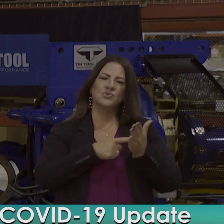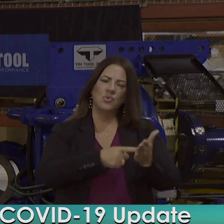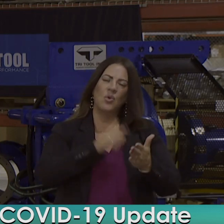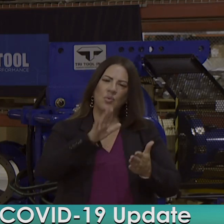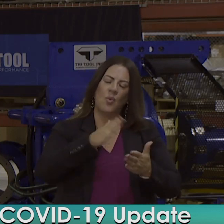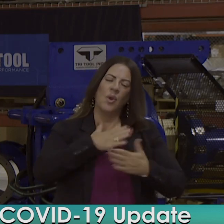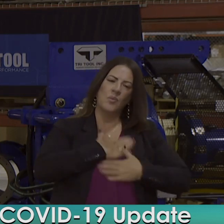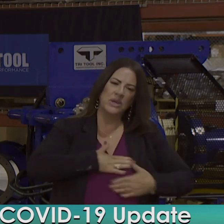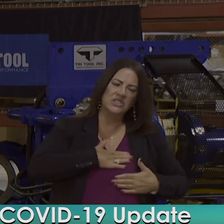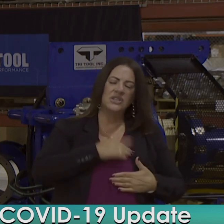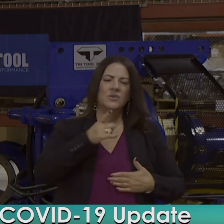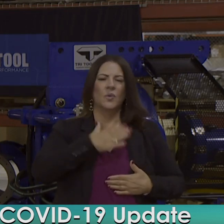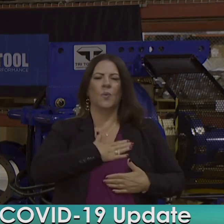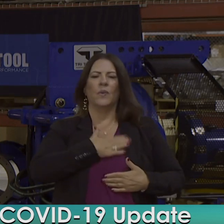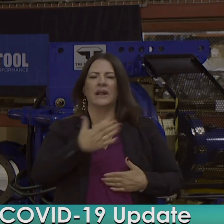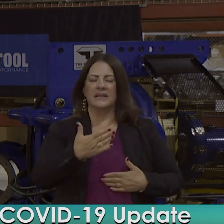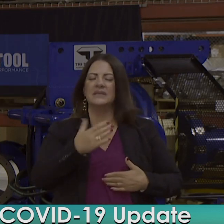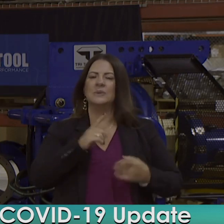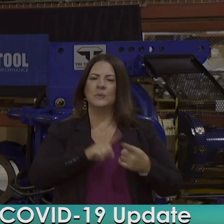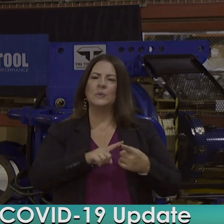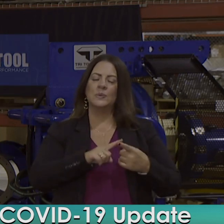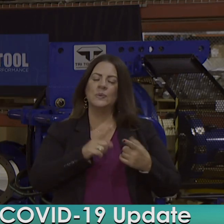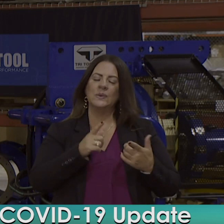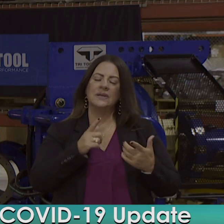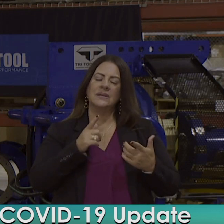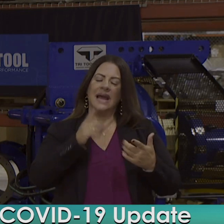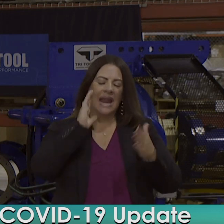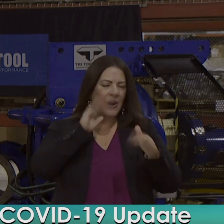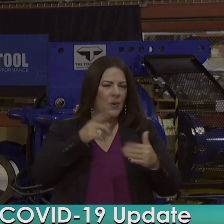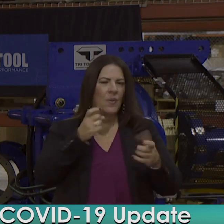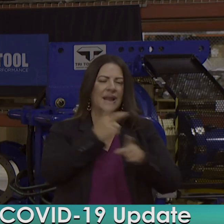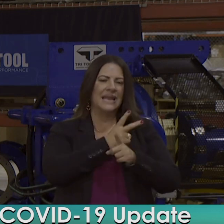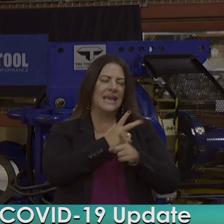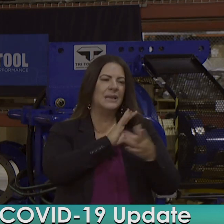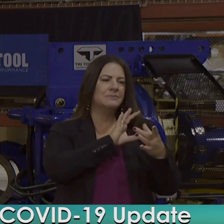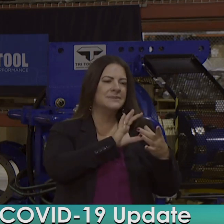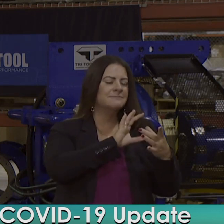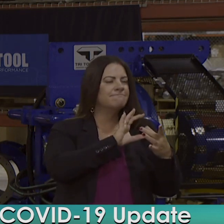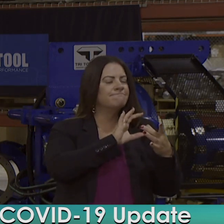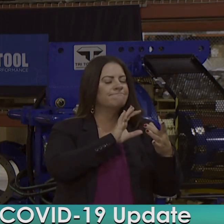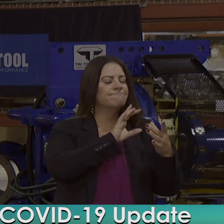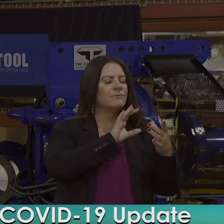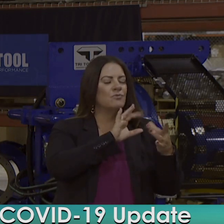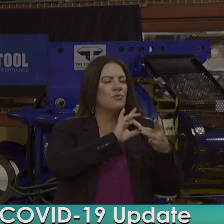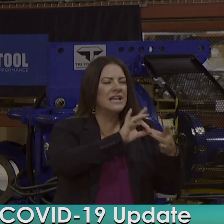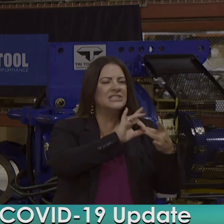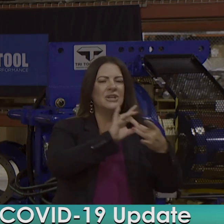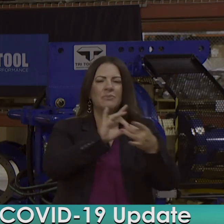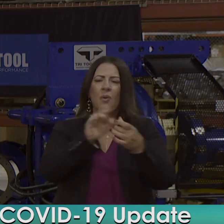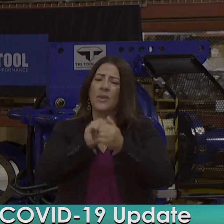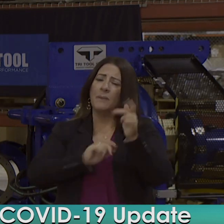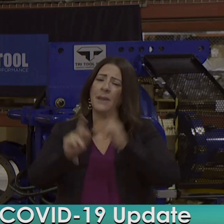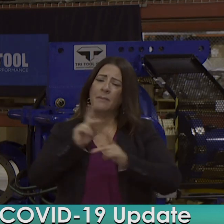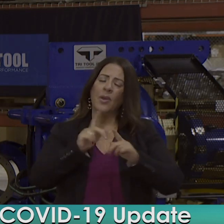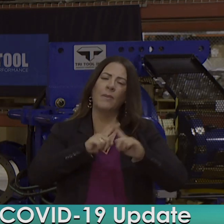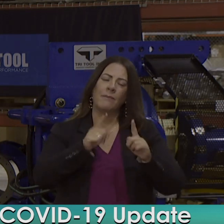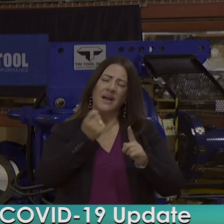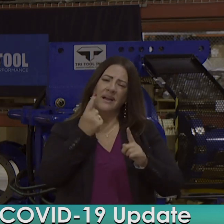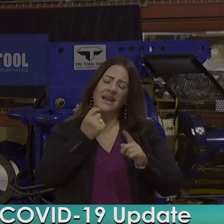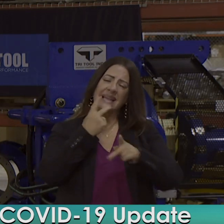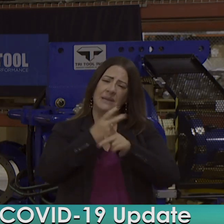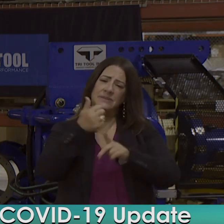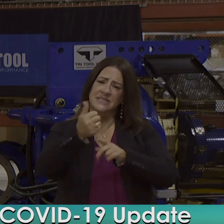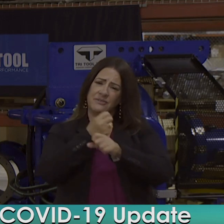willingness to reach out and connect with others in a way that keeps them safe and keeps you safe as